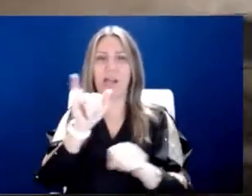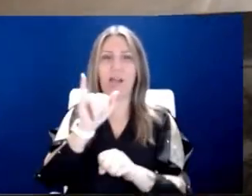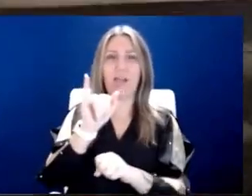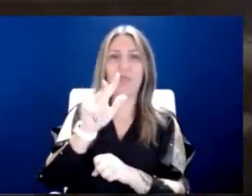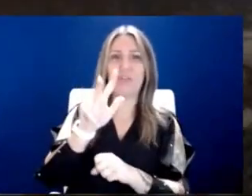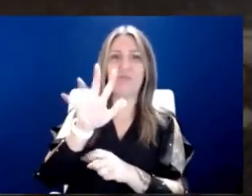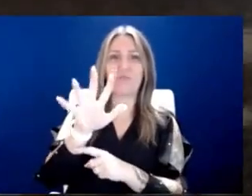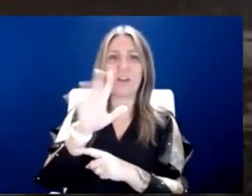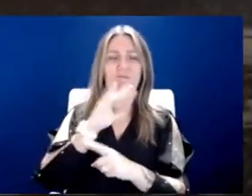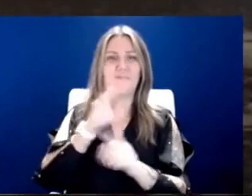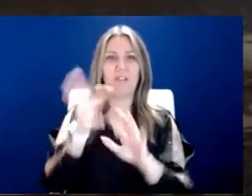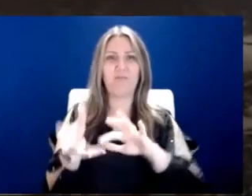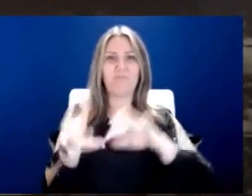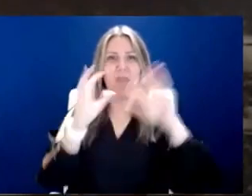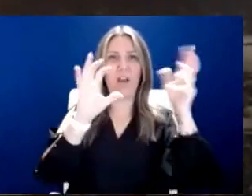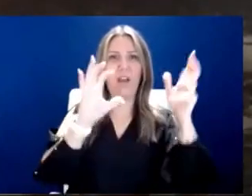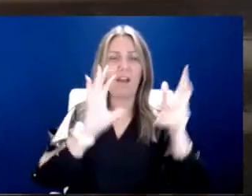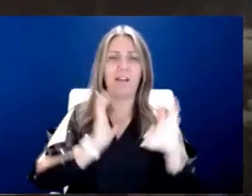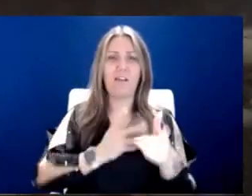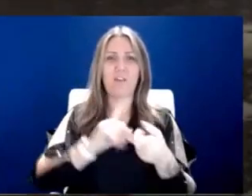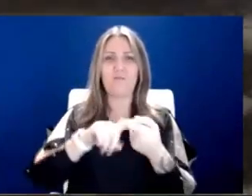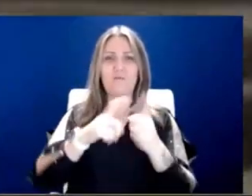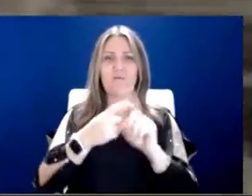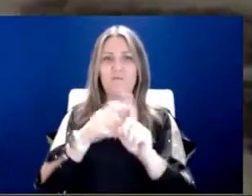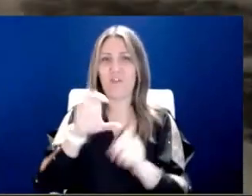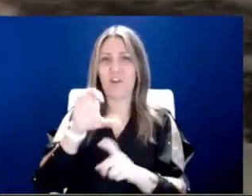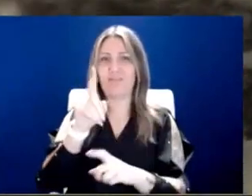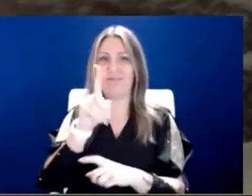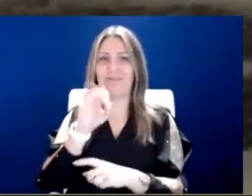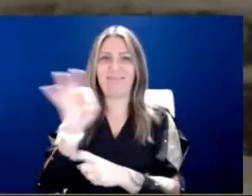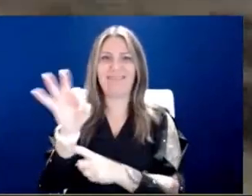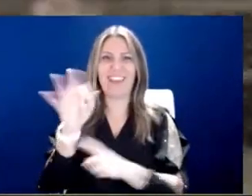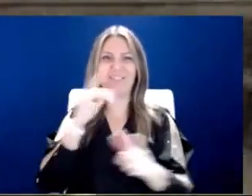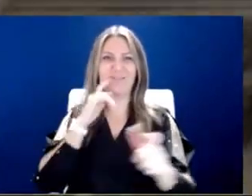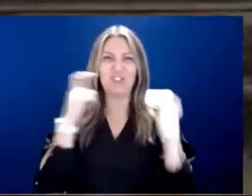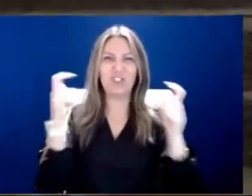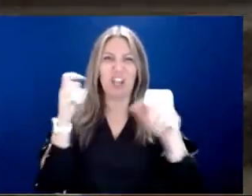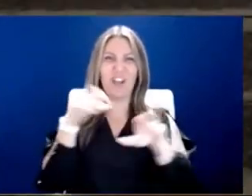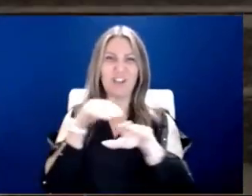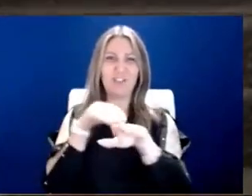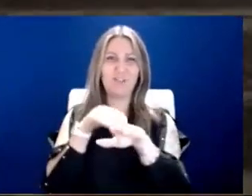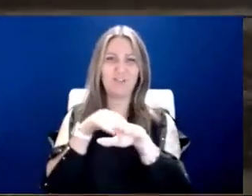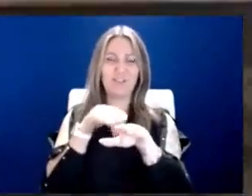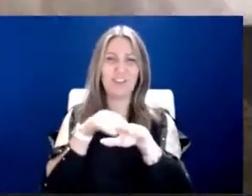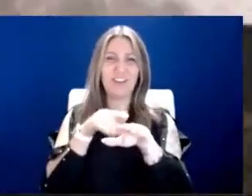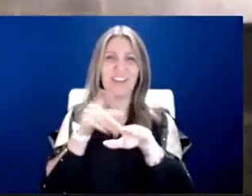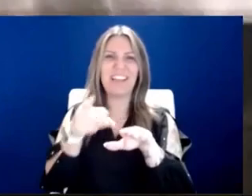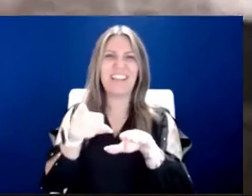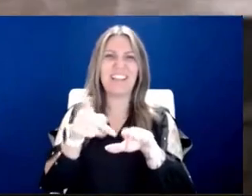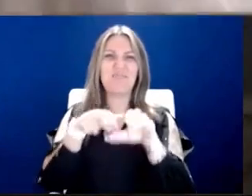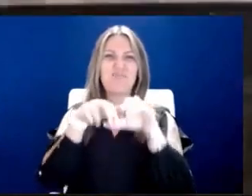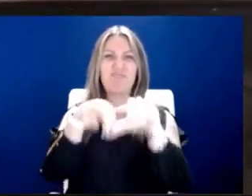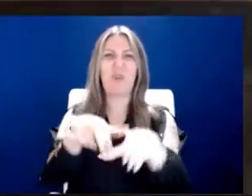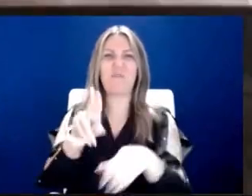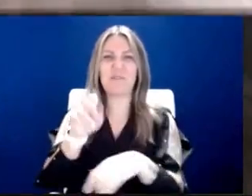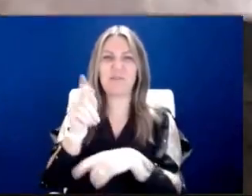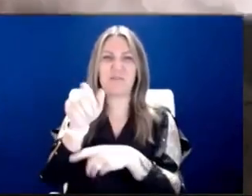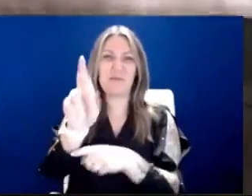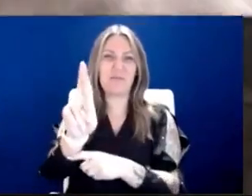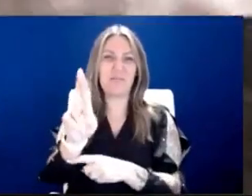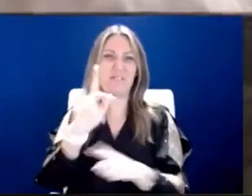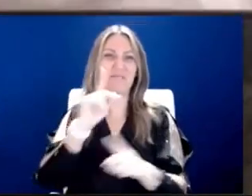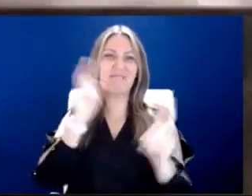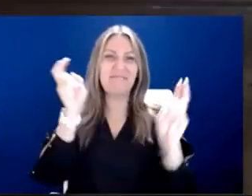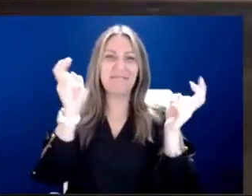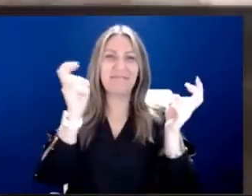had our friend Cliff. He has a big old truck. So he played our Uber driver today and got us to work safely. And here